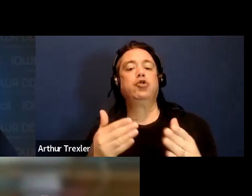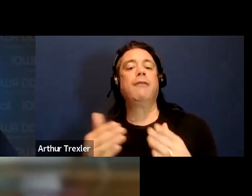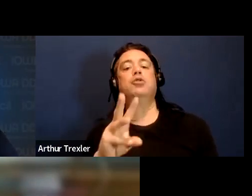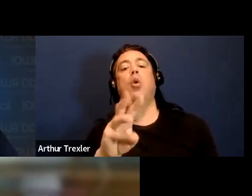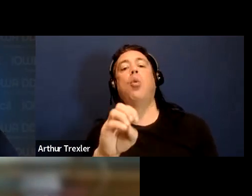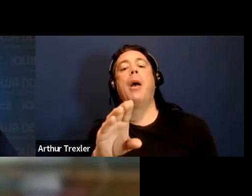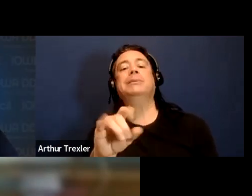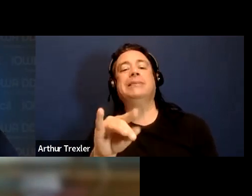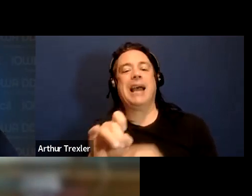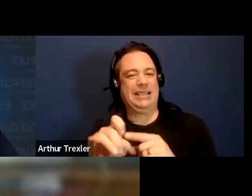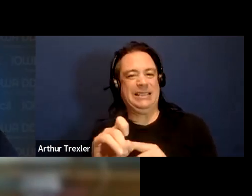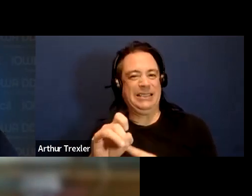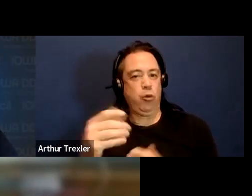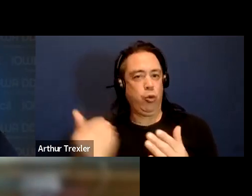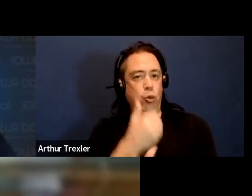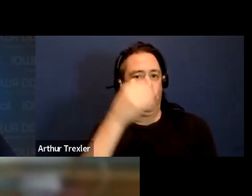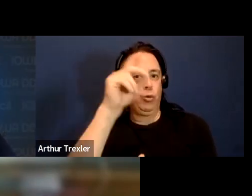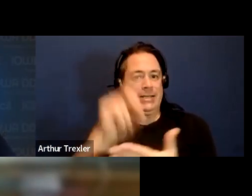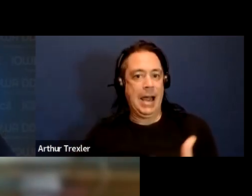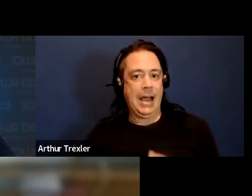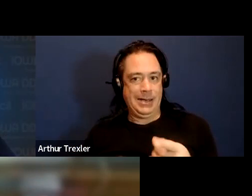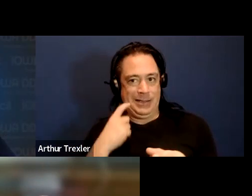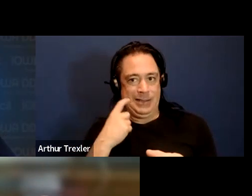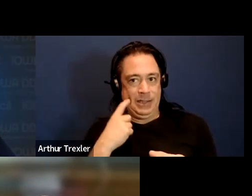too. It's on the HHS